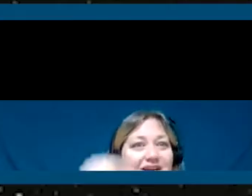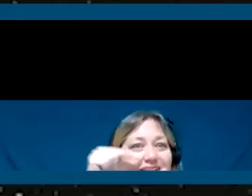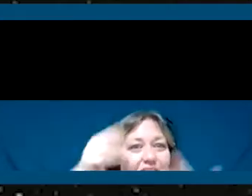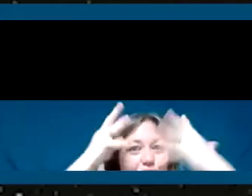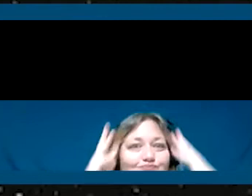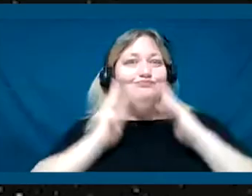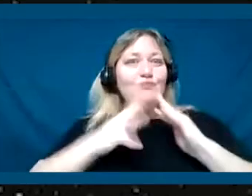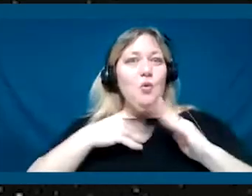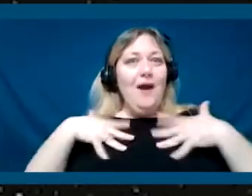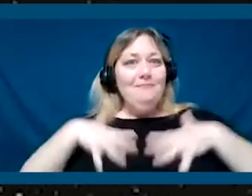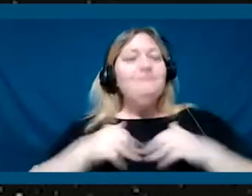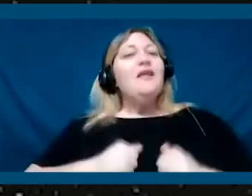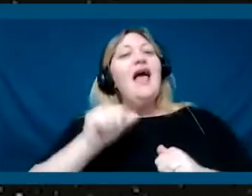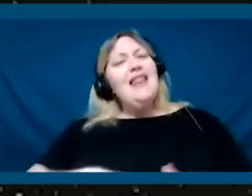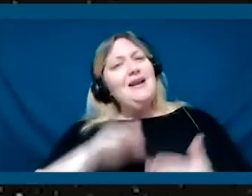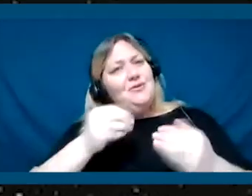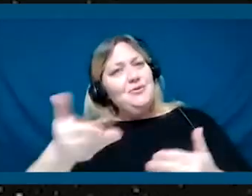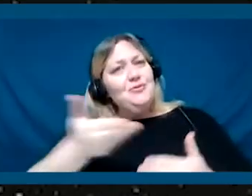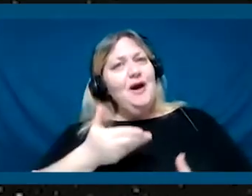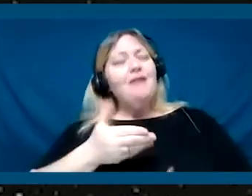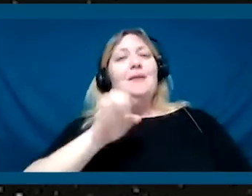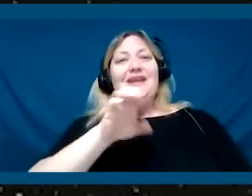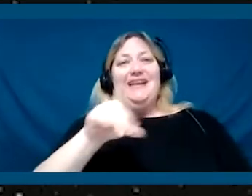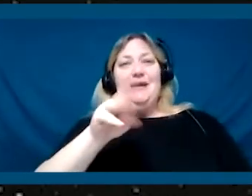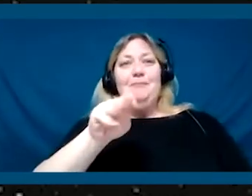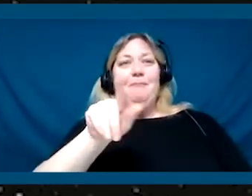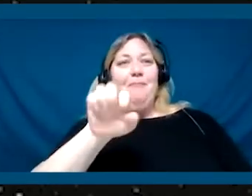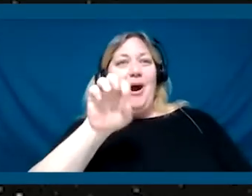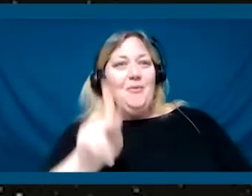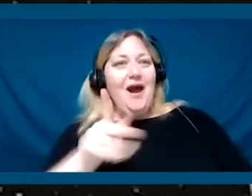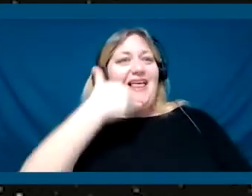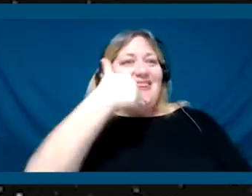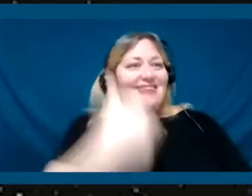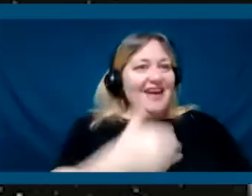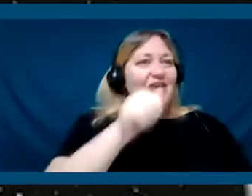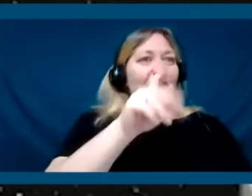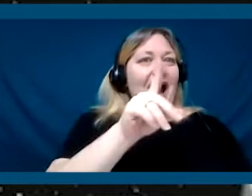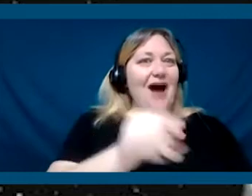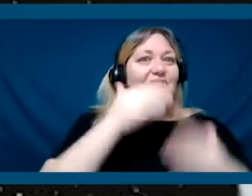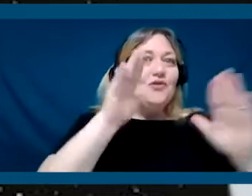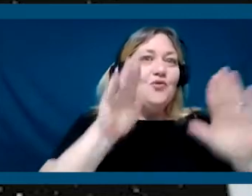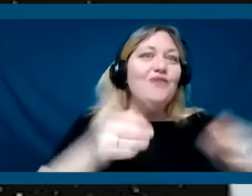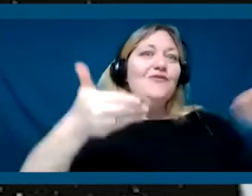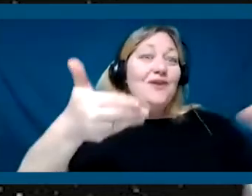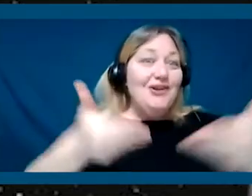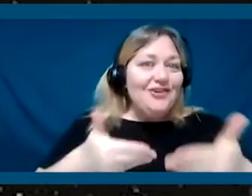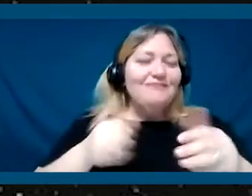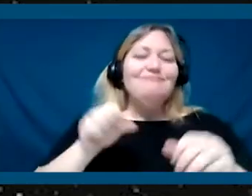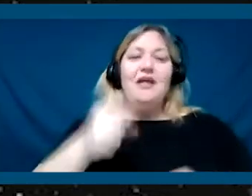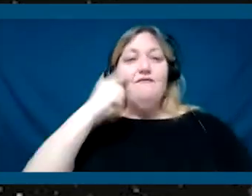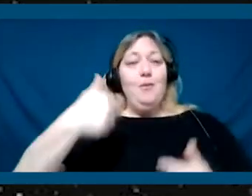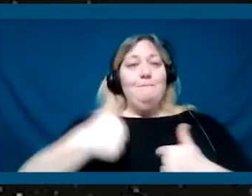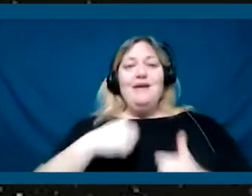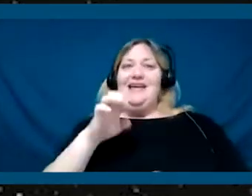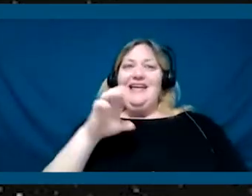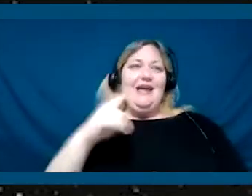Well, assalamu alaikum, everyone, and Eid Mubarak. Thank you, Ada, for your great introduction. And so for me, Eid